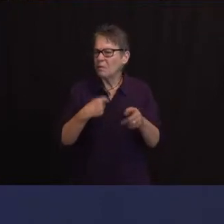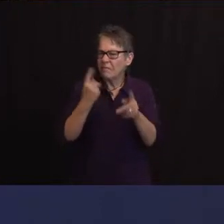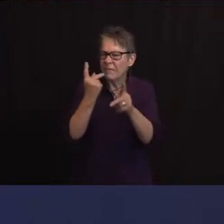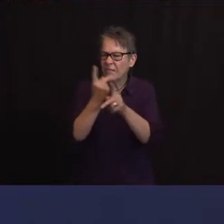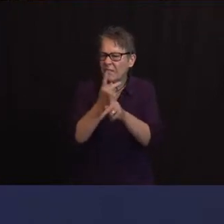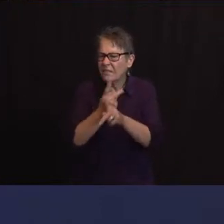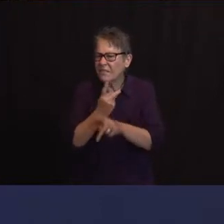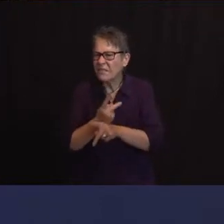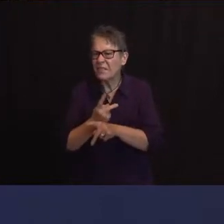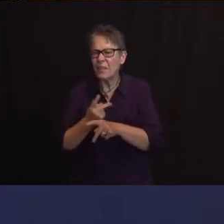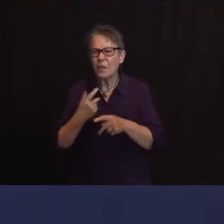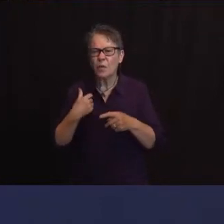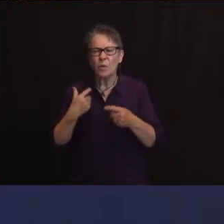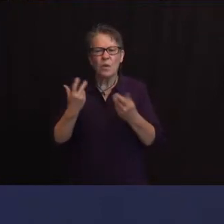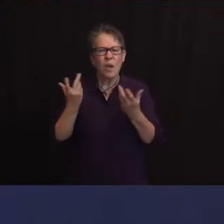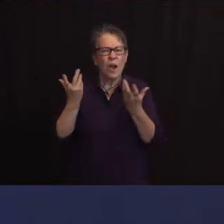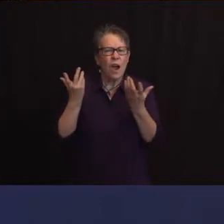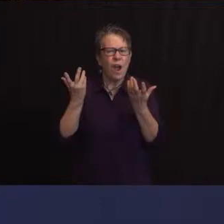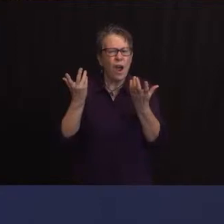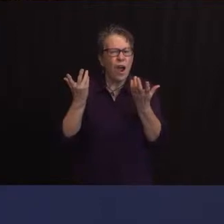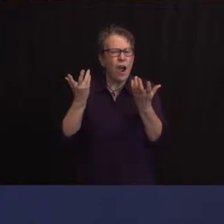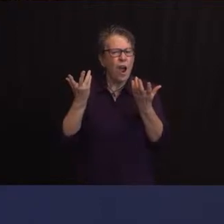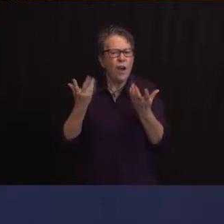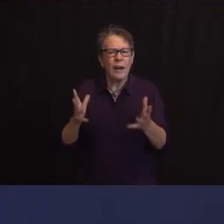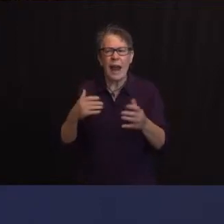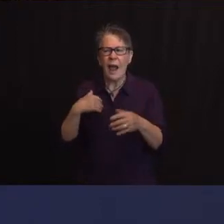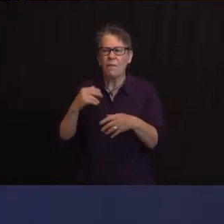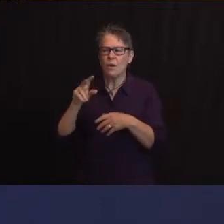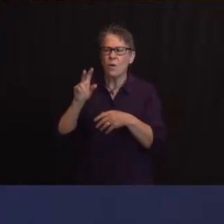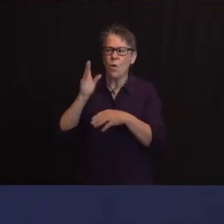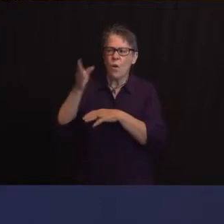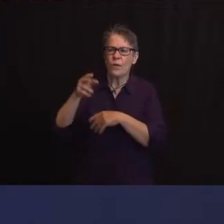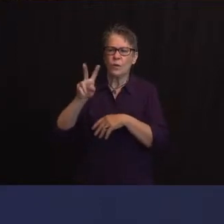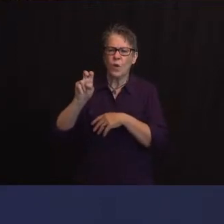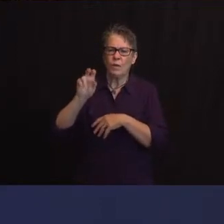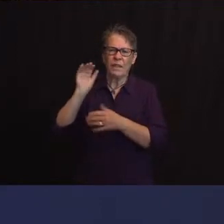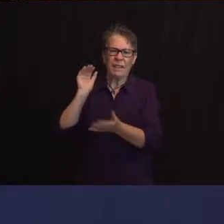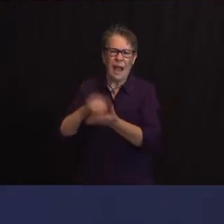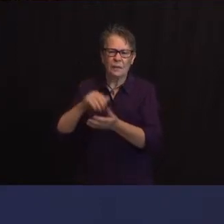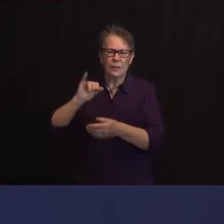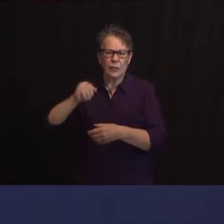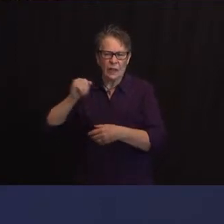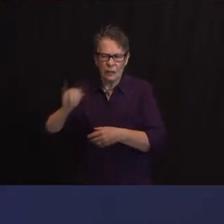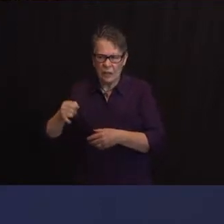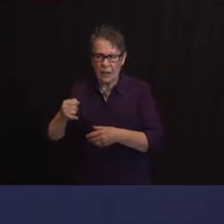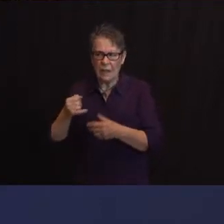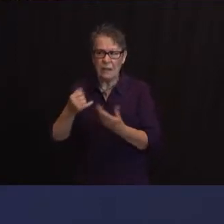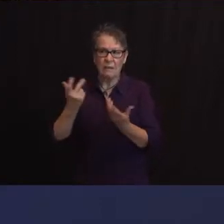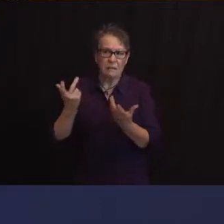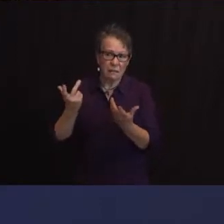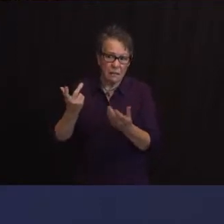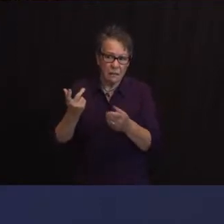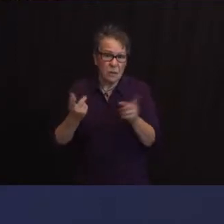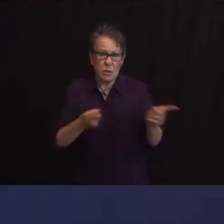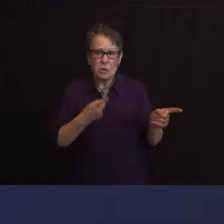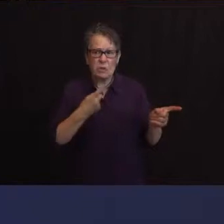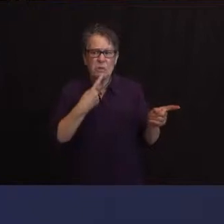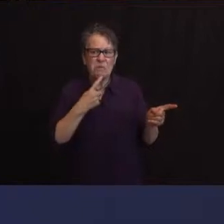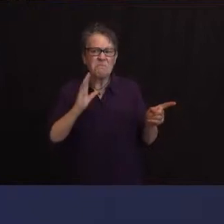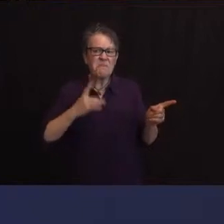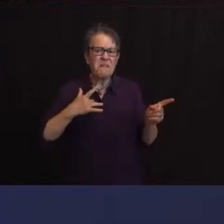200,000 cumulative J&J that's already been administered. And I think you thought, I don't want to put words in your mouth, that still was a reasonable